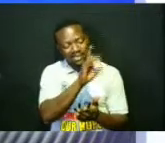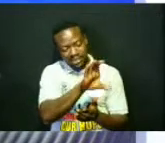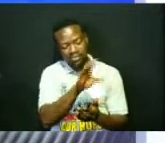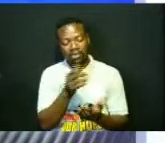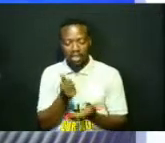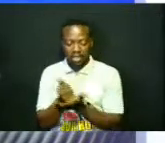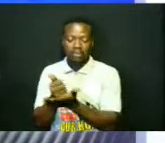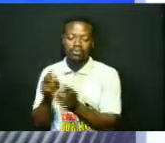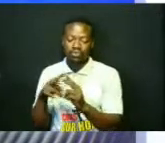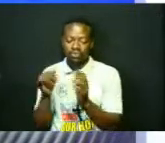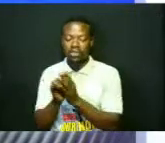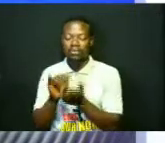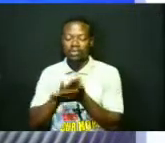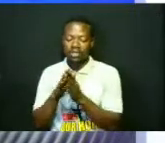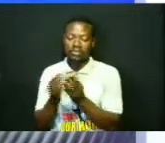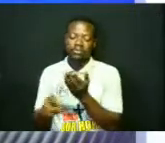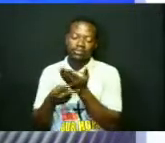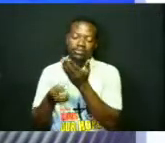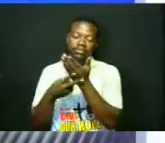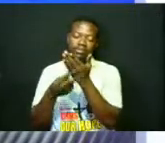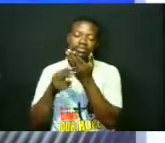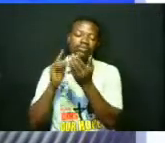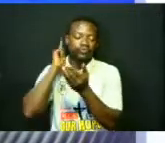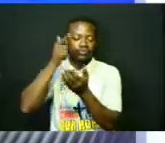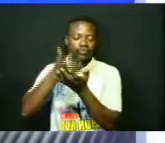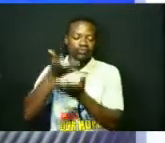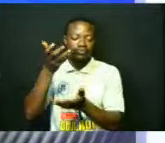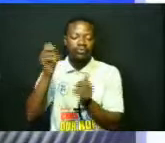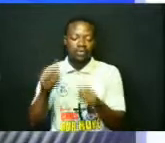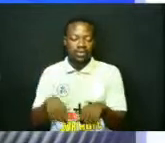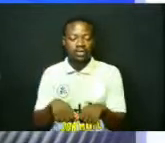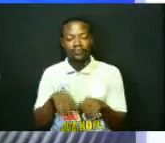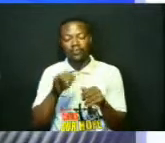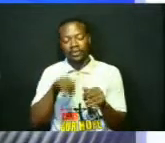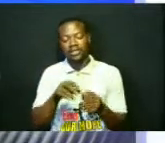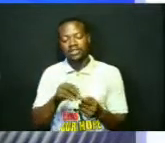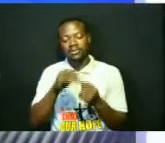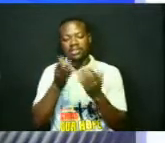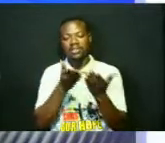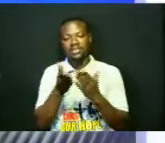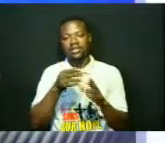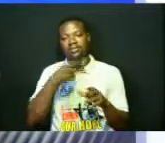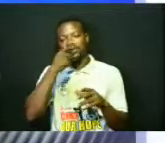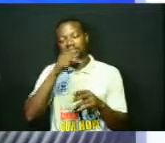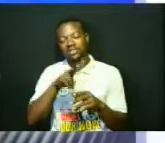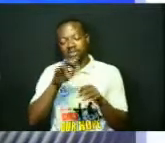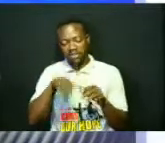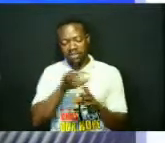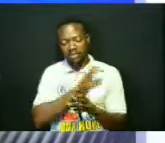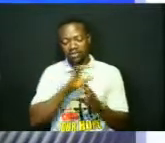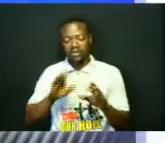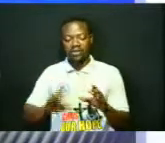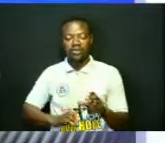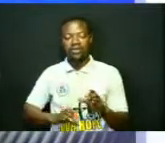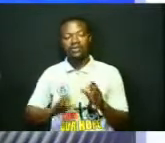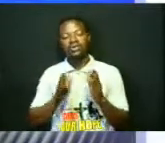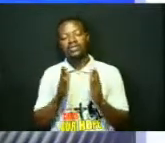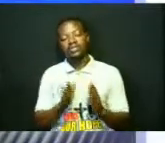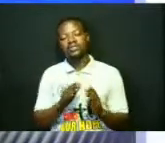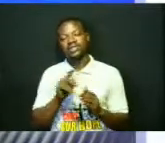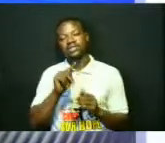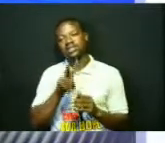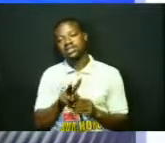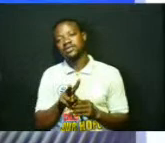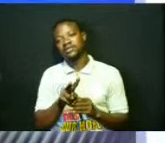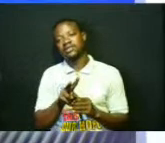a possibility. This is the special service on Pen TV, the Christian television station of the